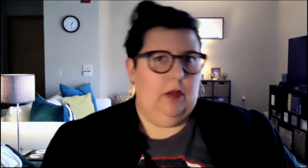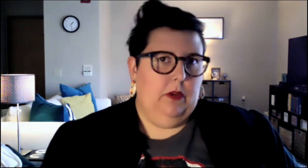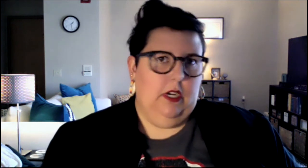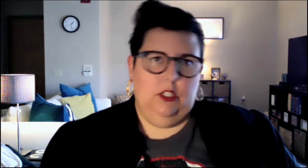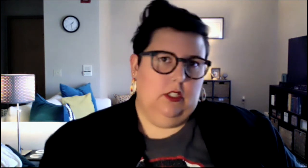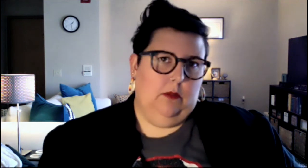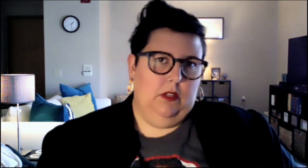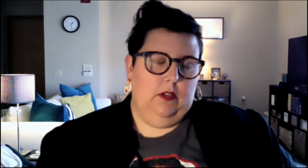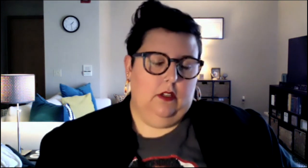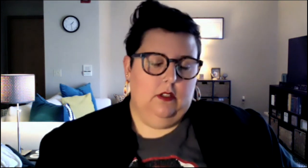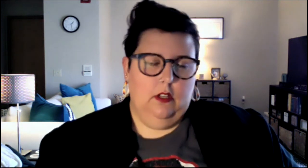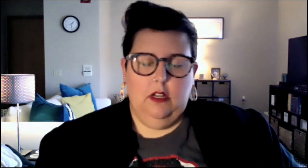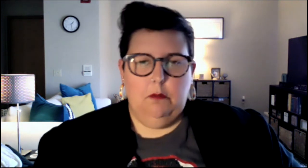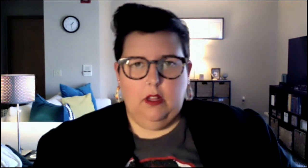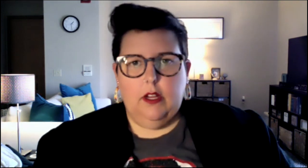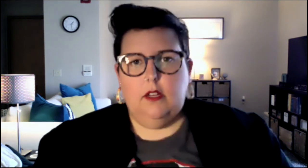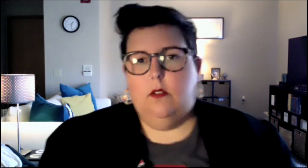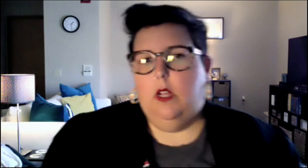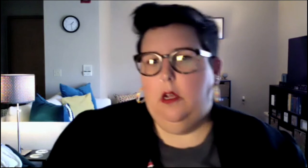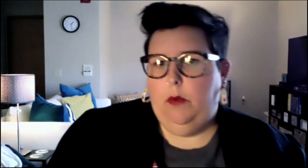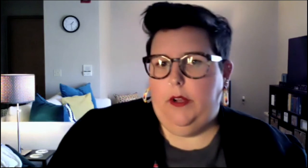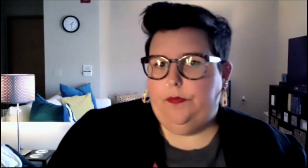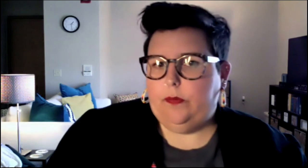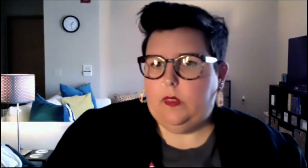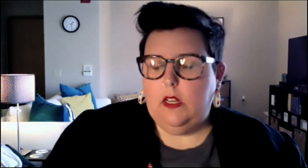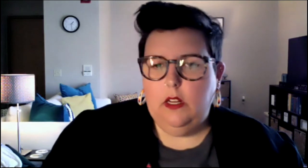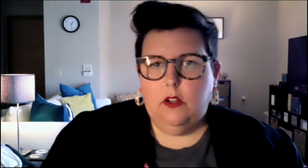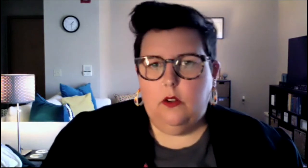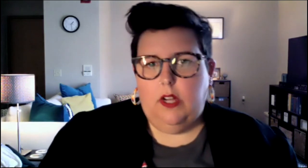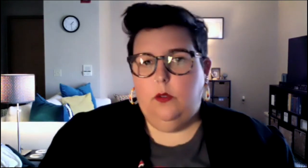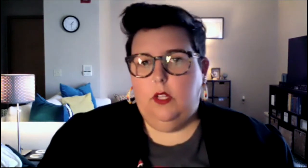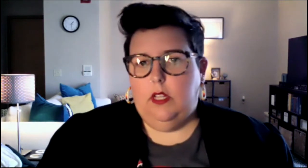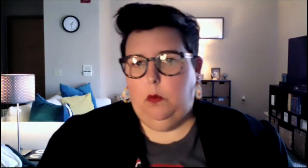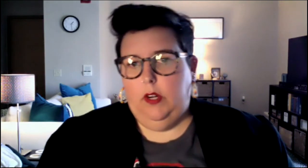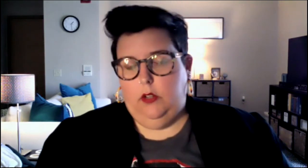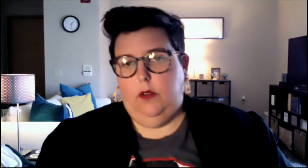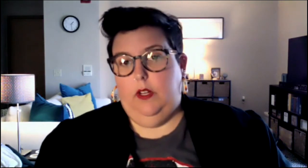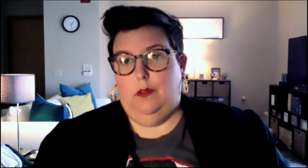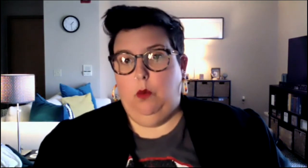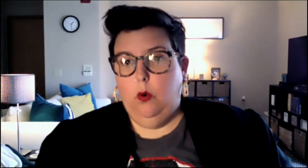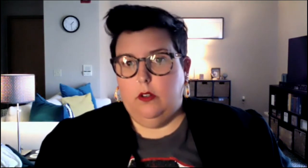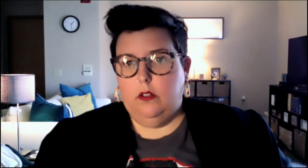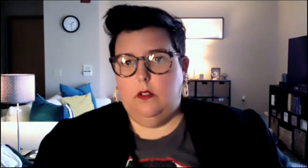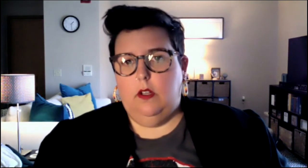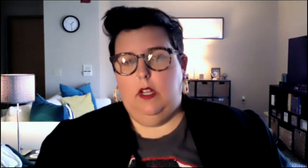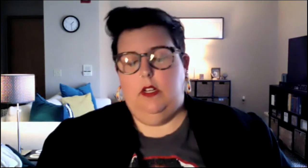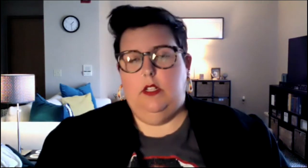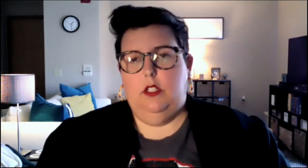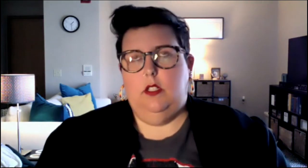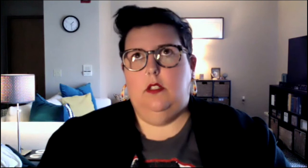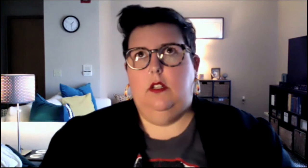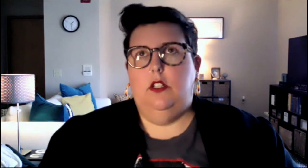what happened. And I just kept living my life. But, you know, I do think that mourning and grieving is important. And